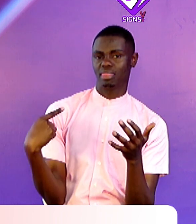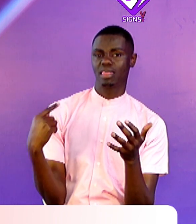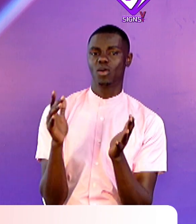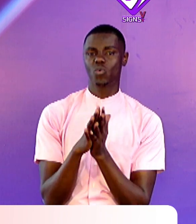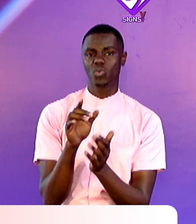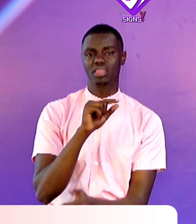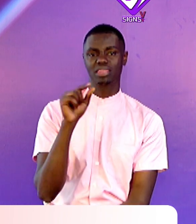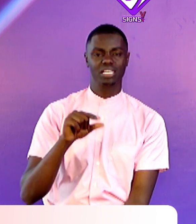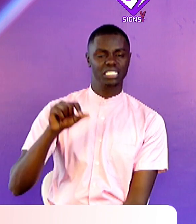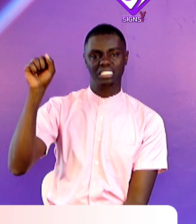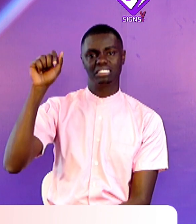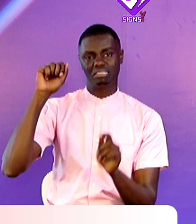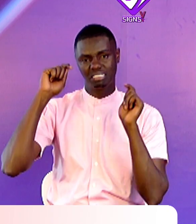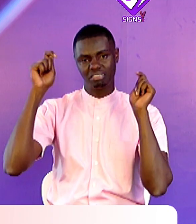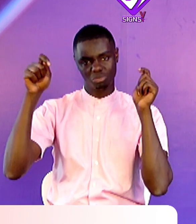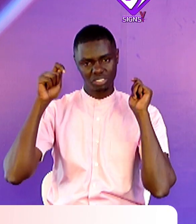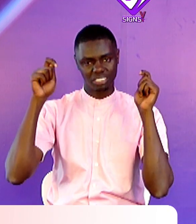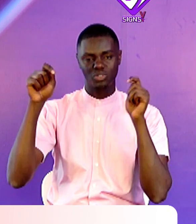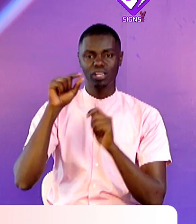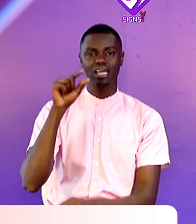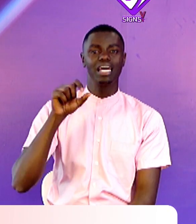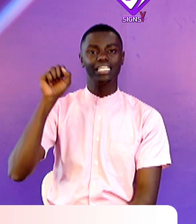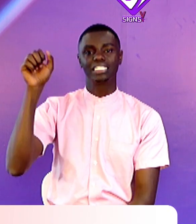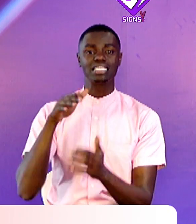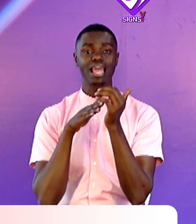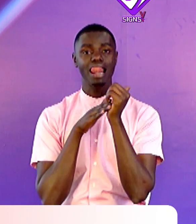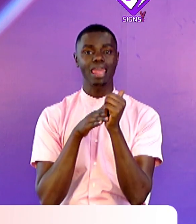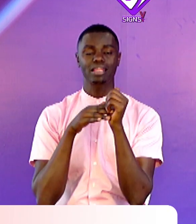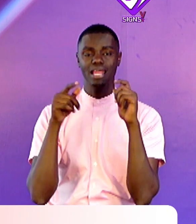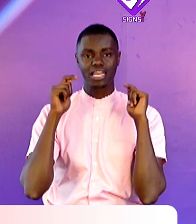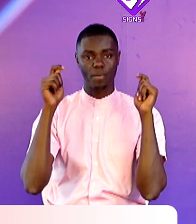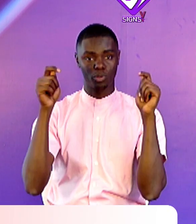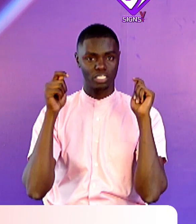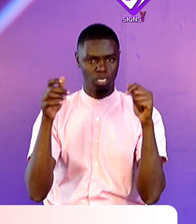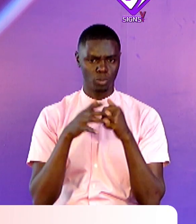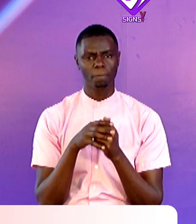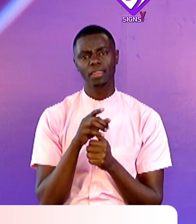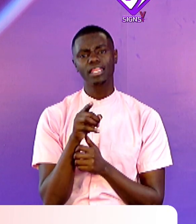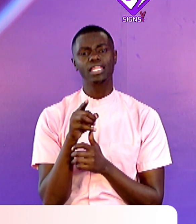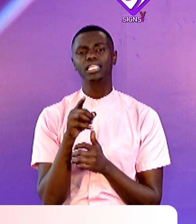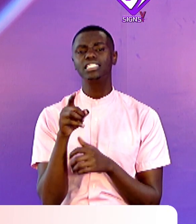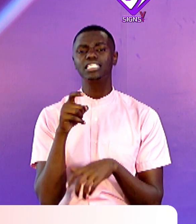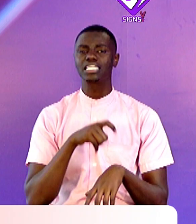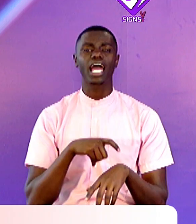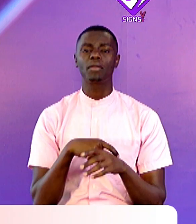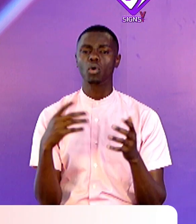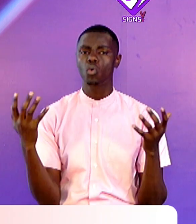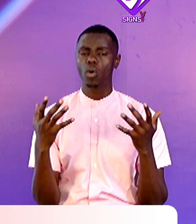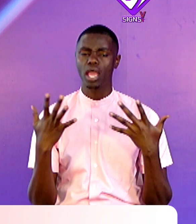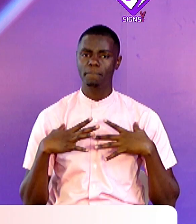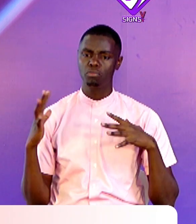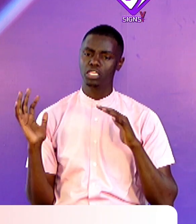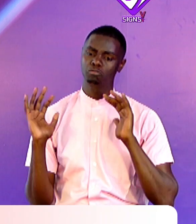the Gen Z demonstrations, Gen Z-led demonstrations and all that. This is one time where people are now coming